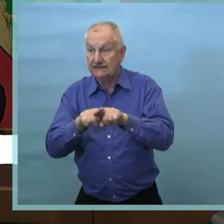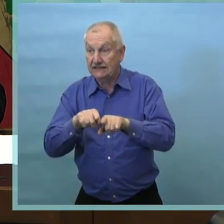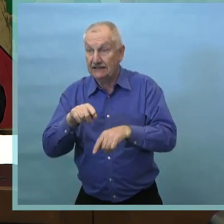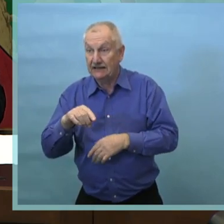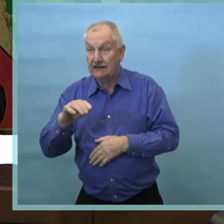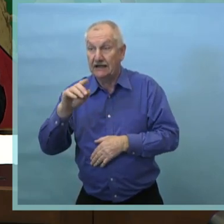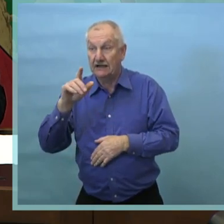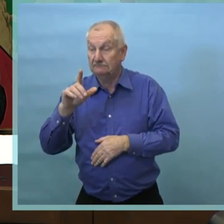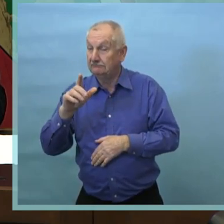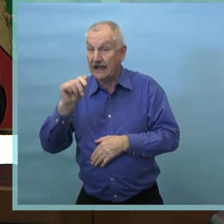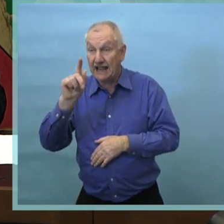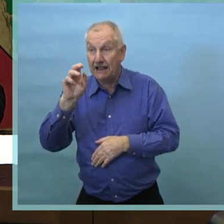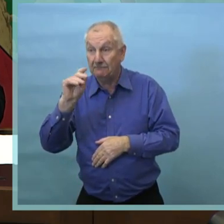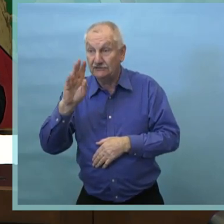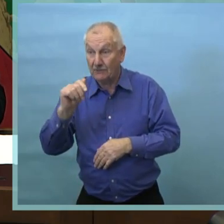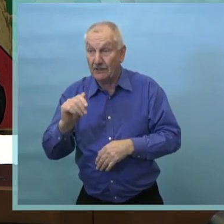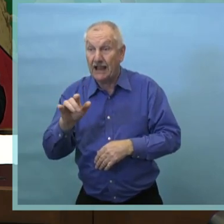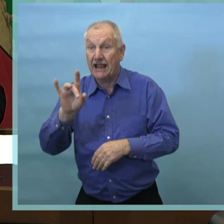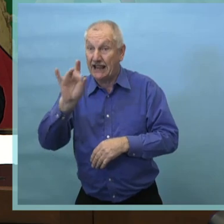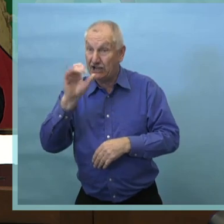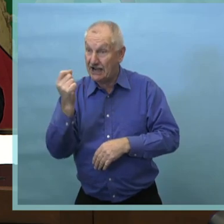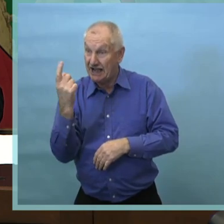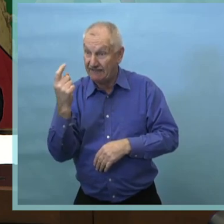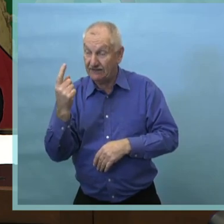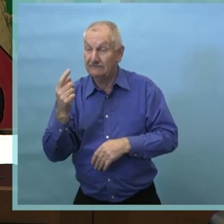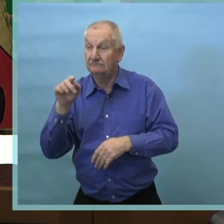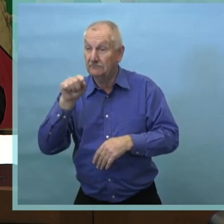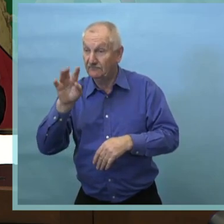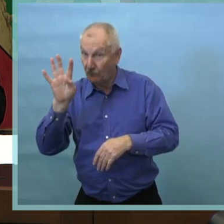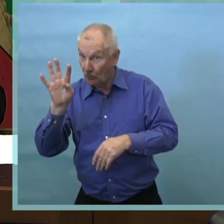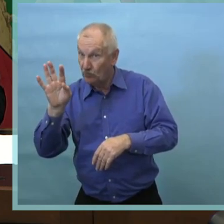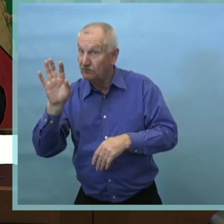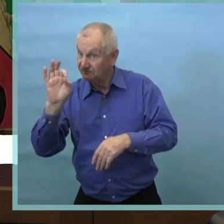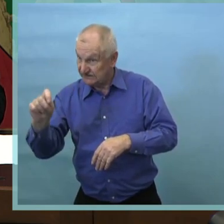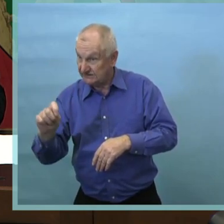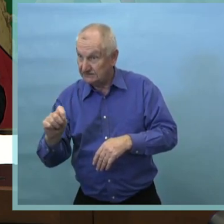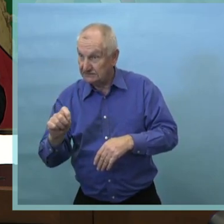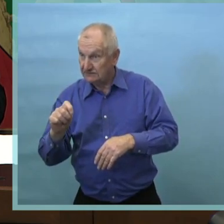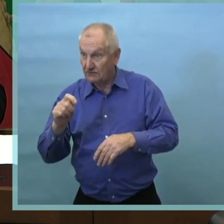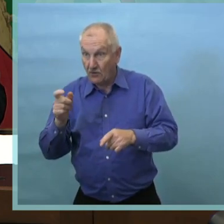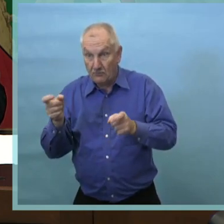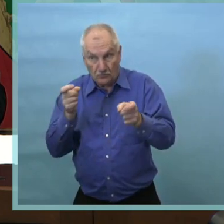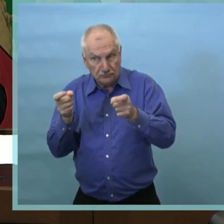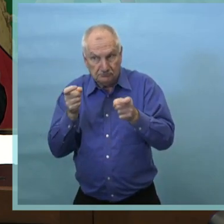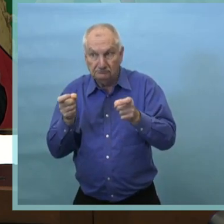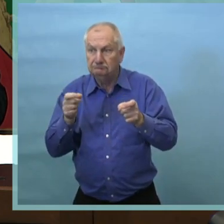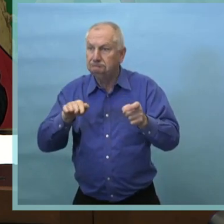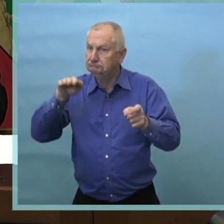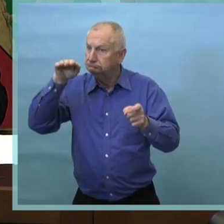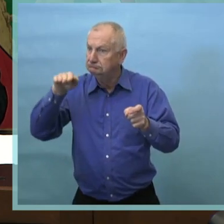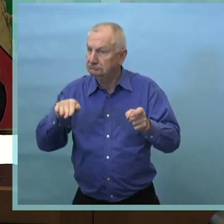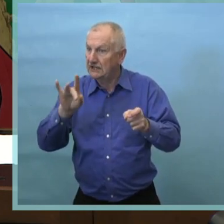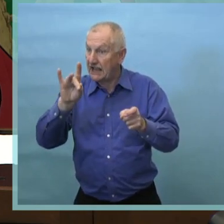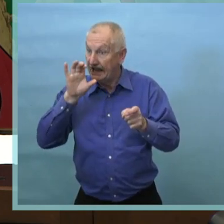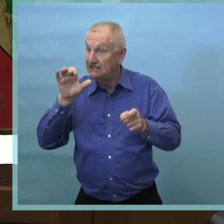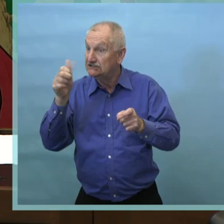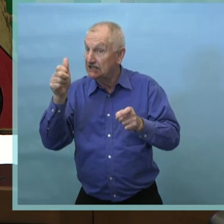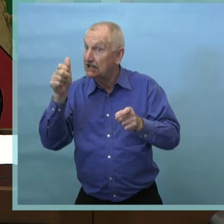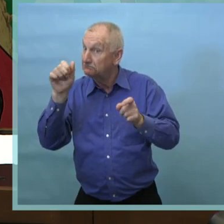at 811.4 feet, and its operating level is between 810.5